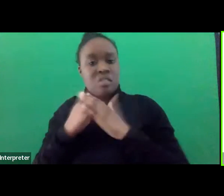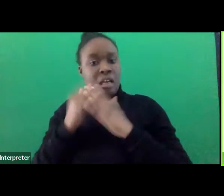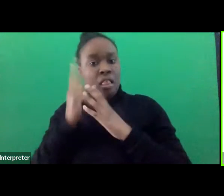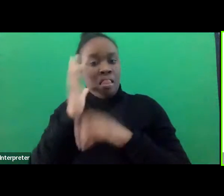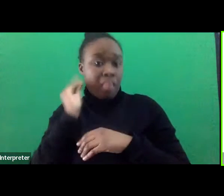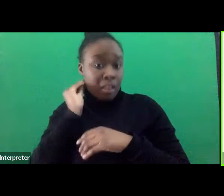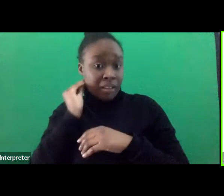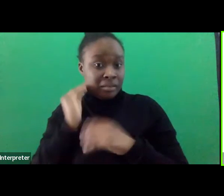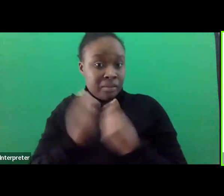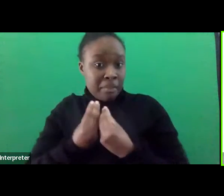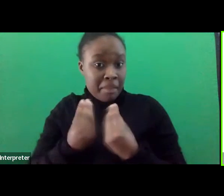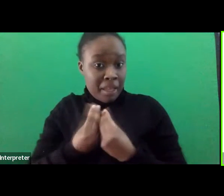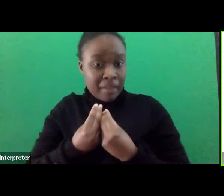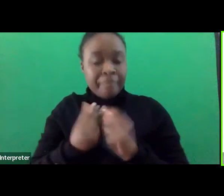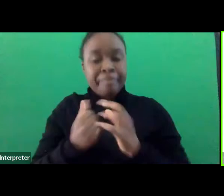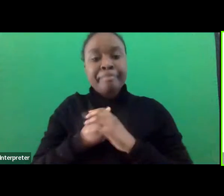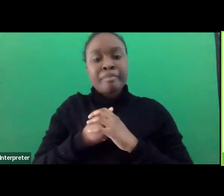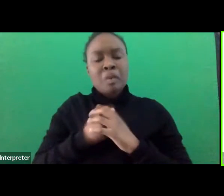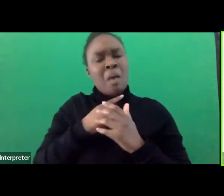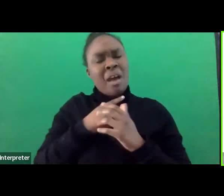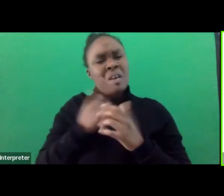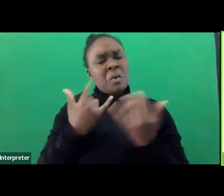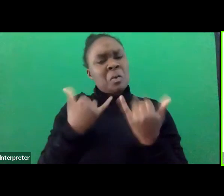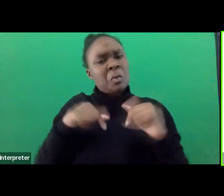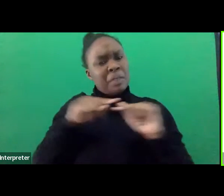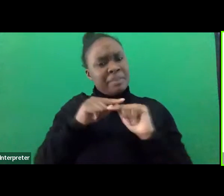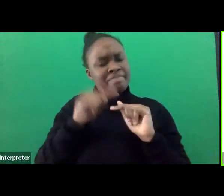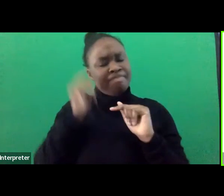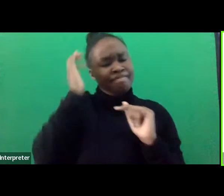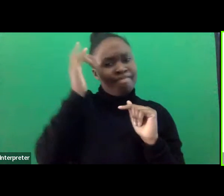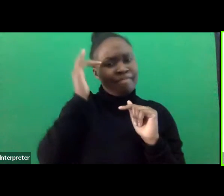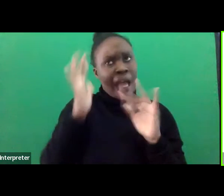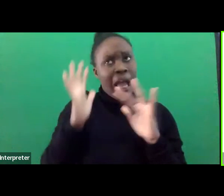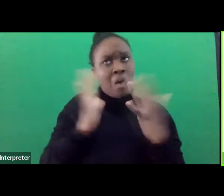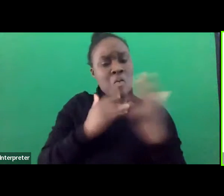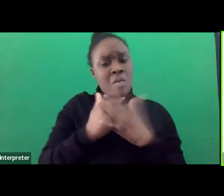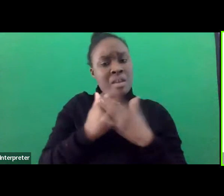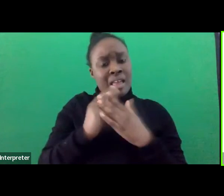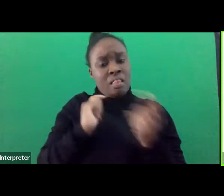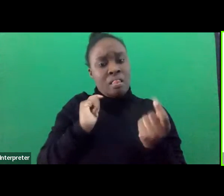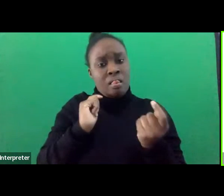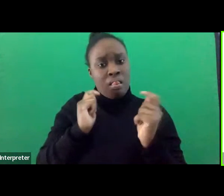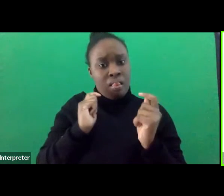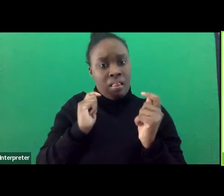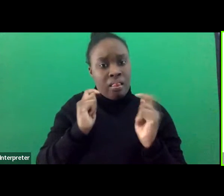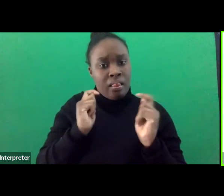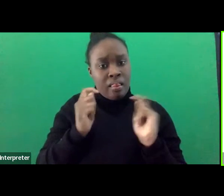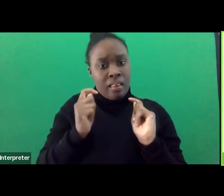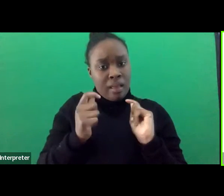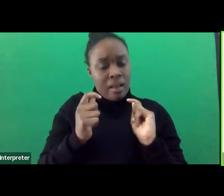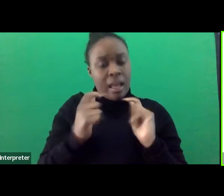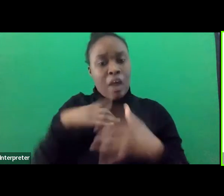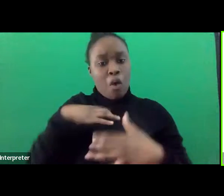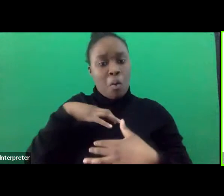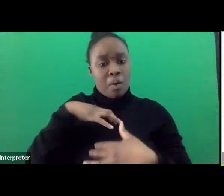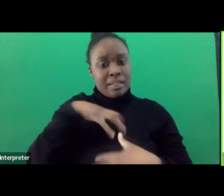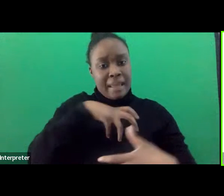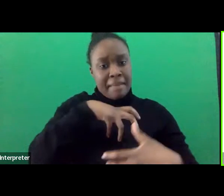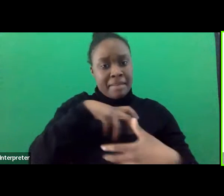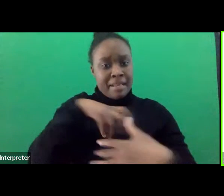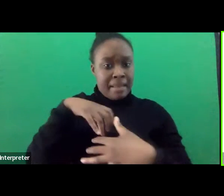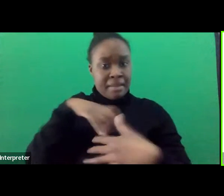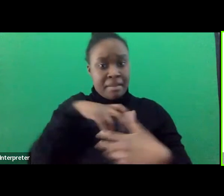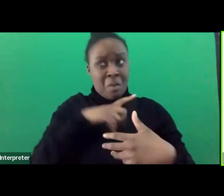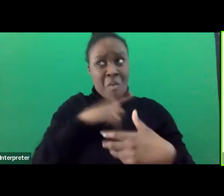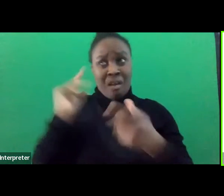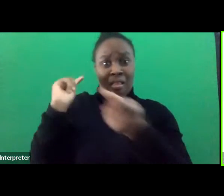increasingly asking ourselves, how can we reinvent ourselves? How can we adapt to the next normal? And in